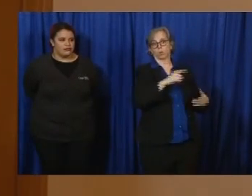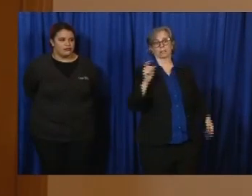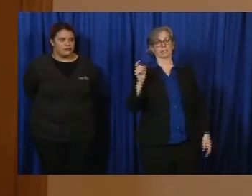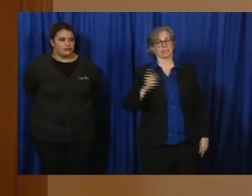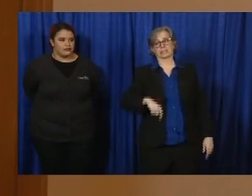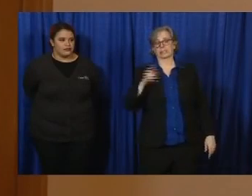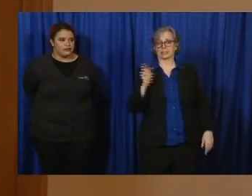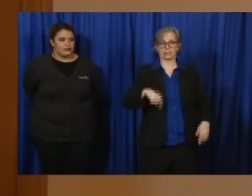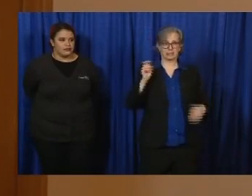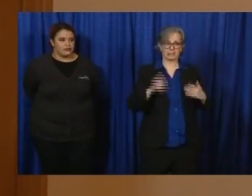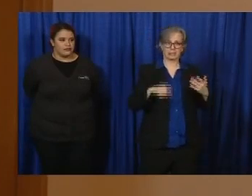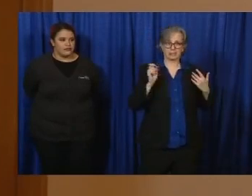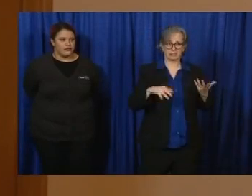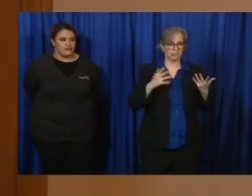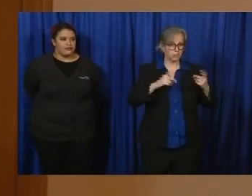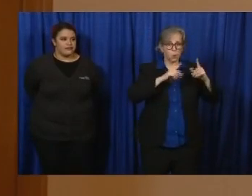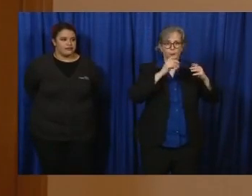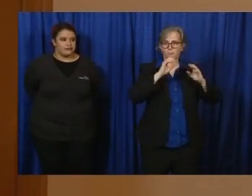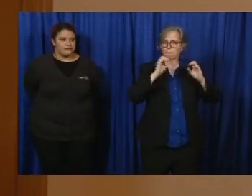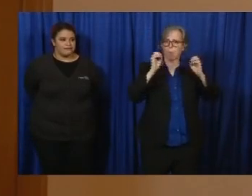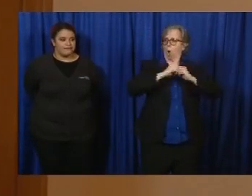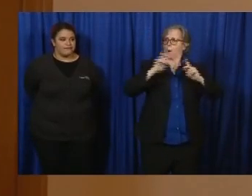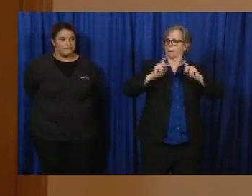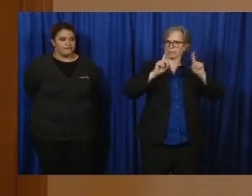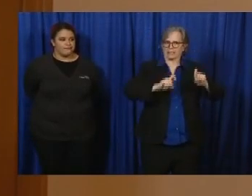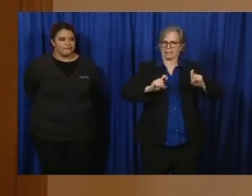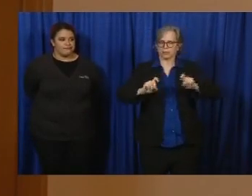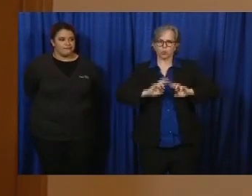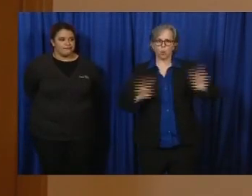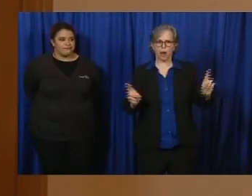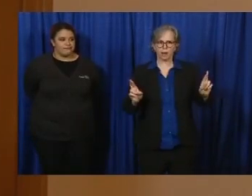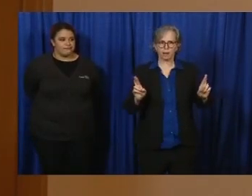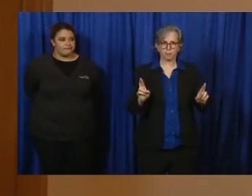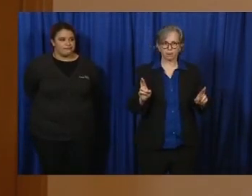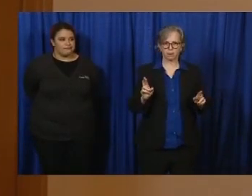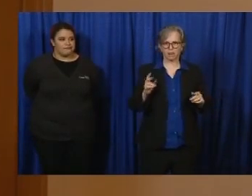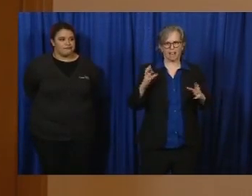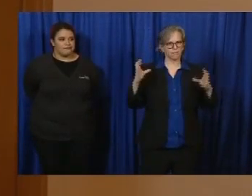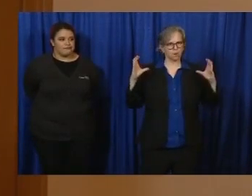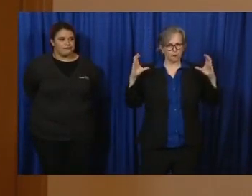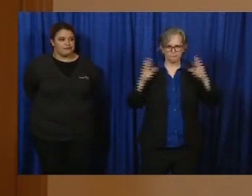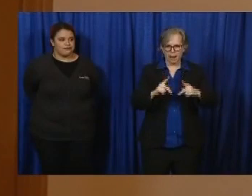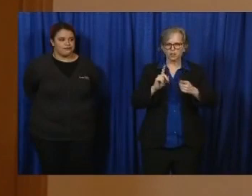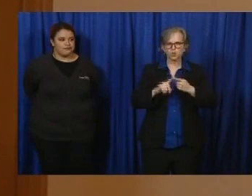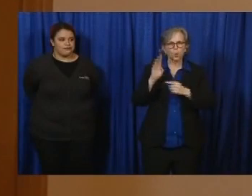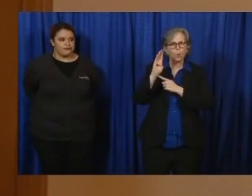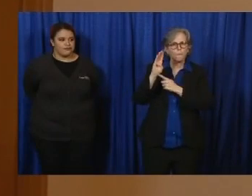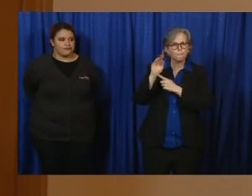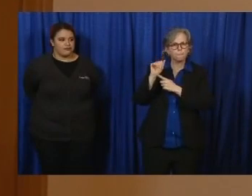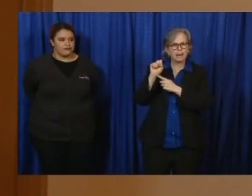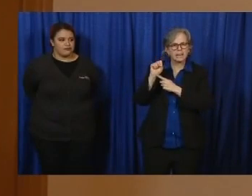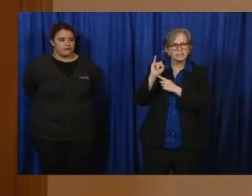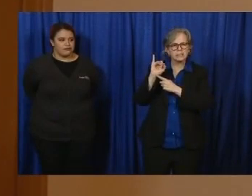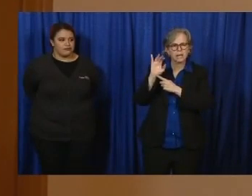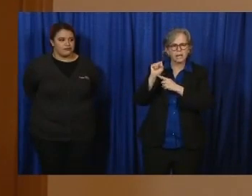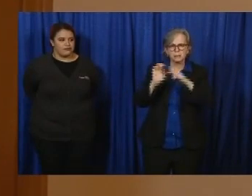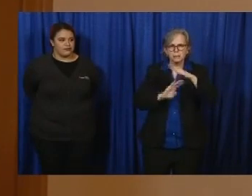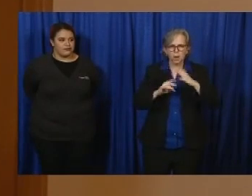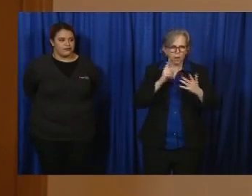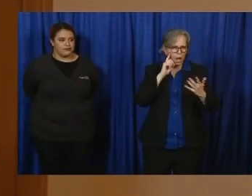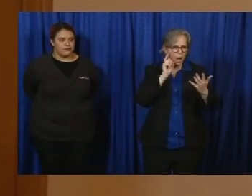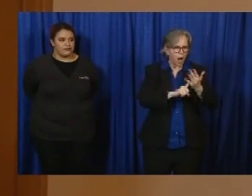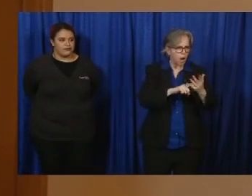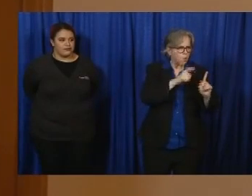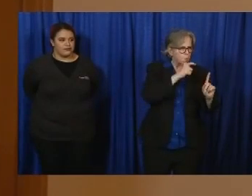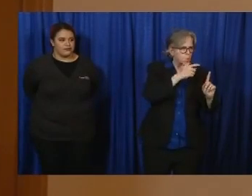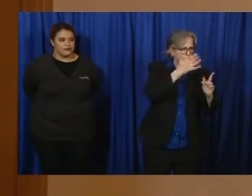go back to the basics that we did in the beginning, which is extensive identification of somebody who's infected and